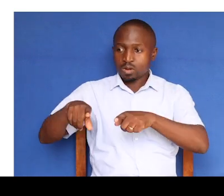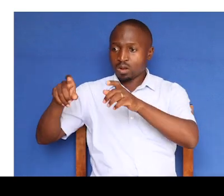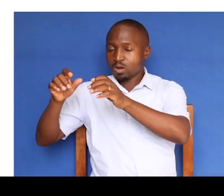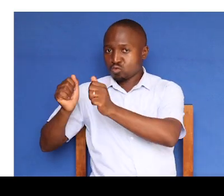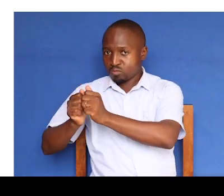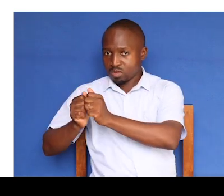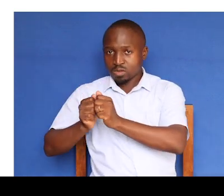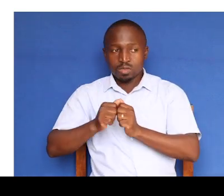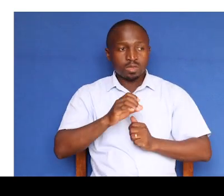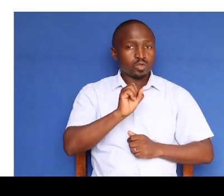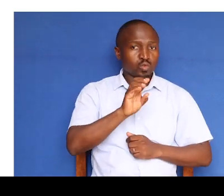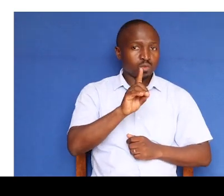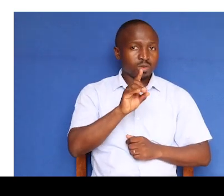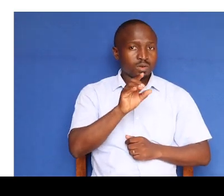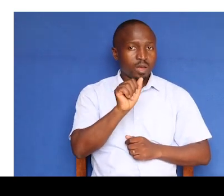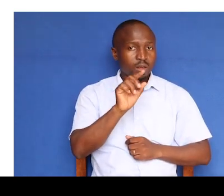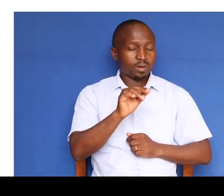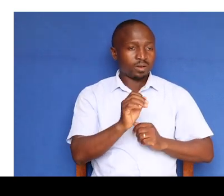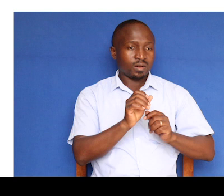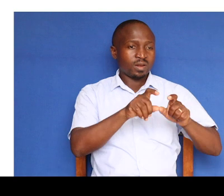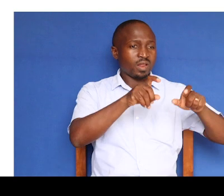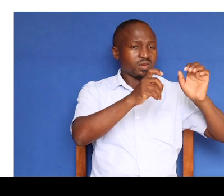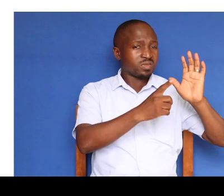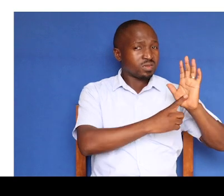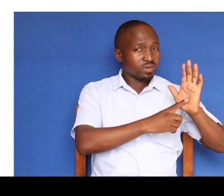and 8 tons of sisal.